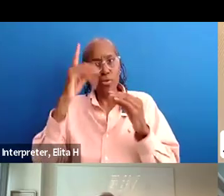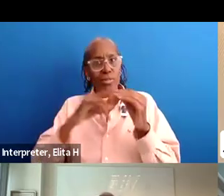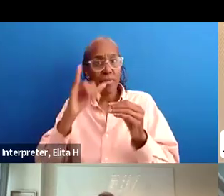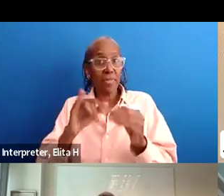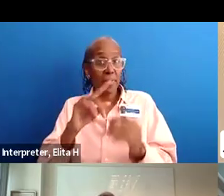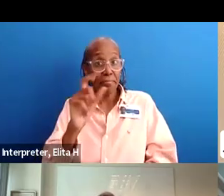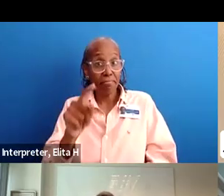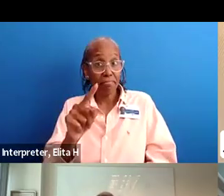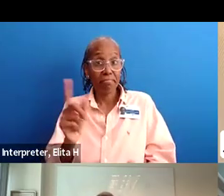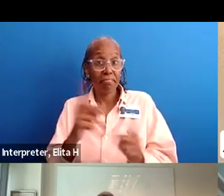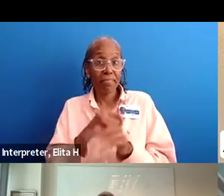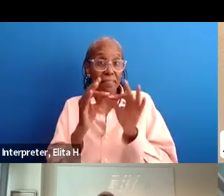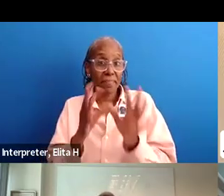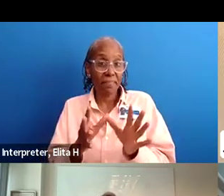that?